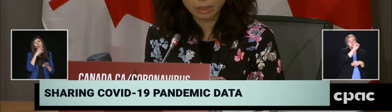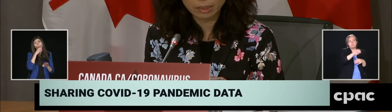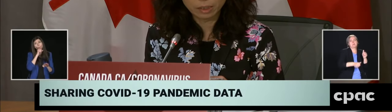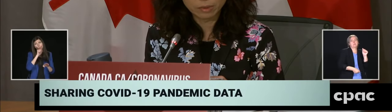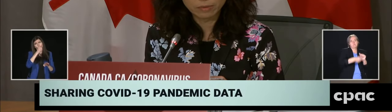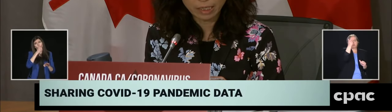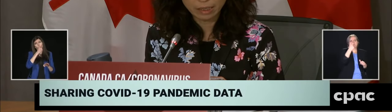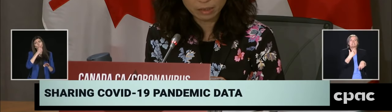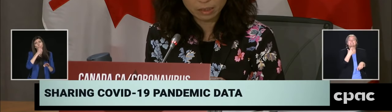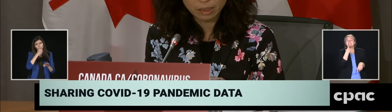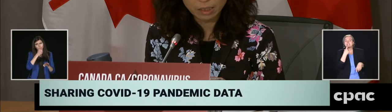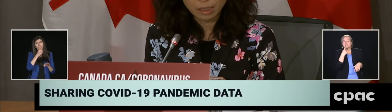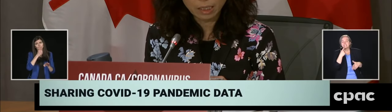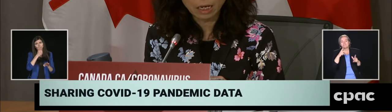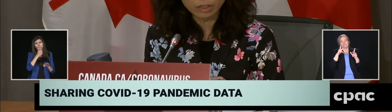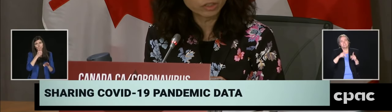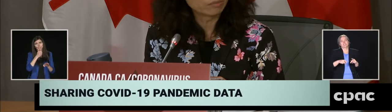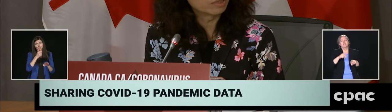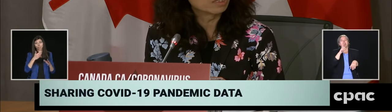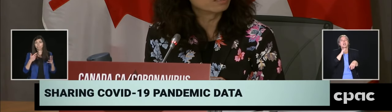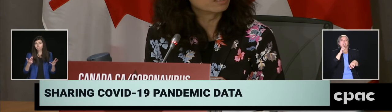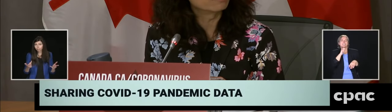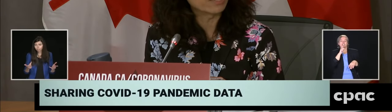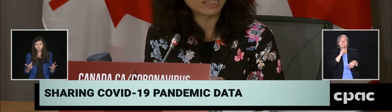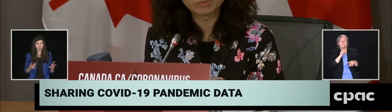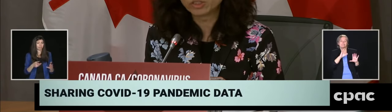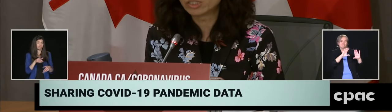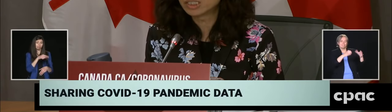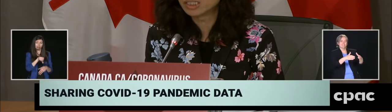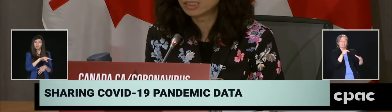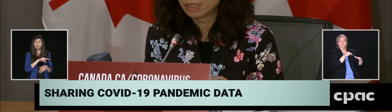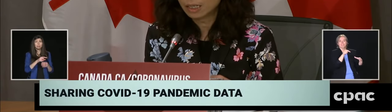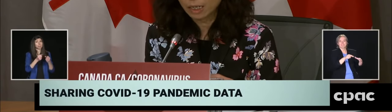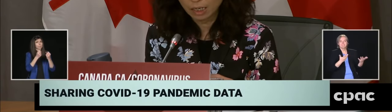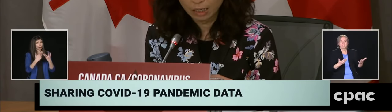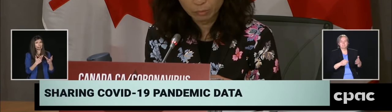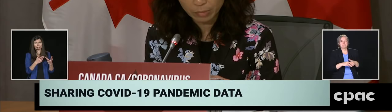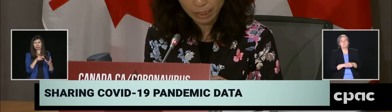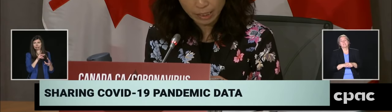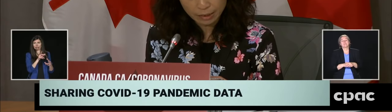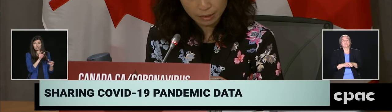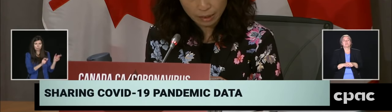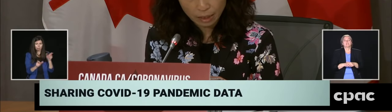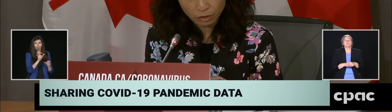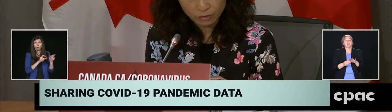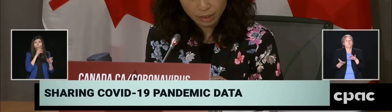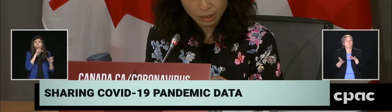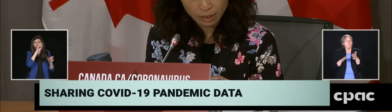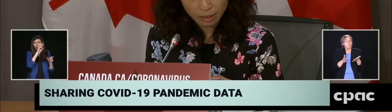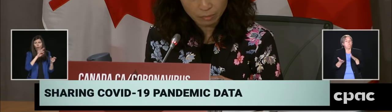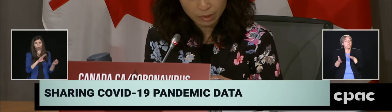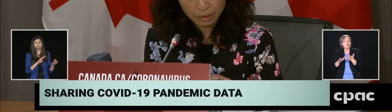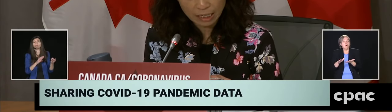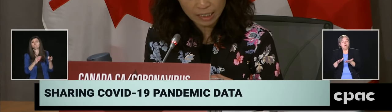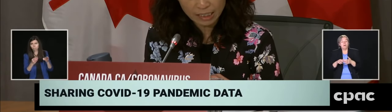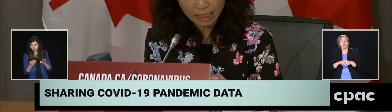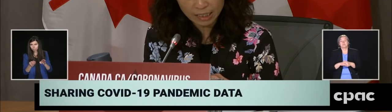both in terms of deaths, a large number, the vast majority, and over